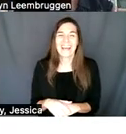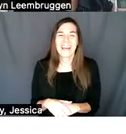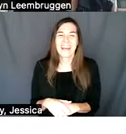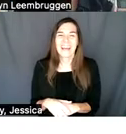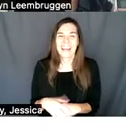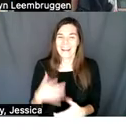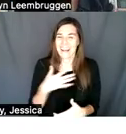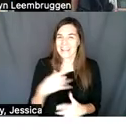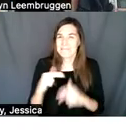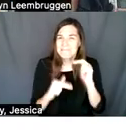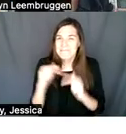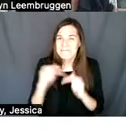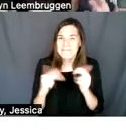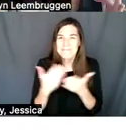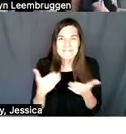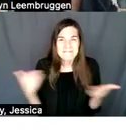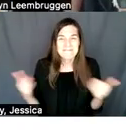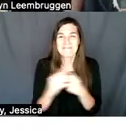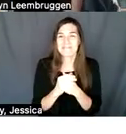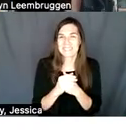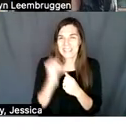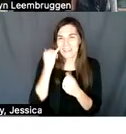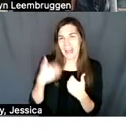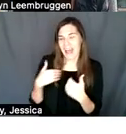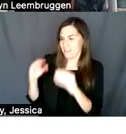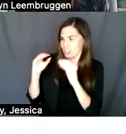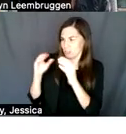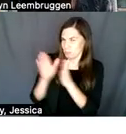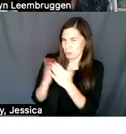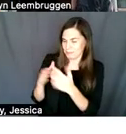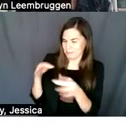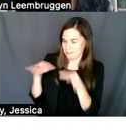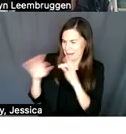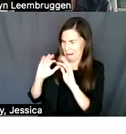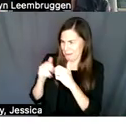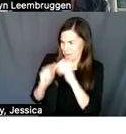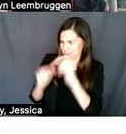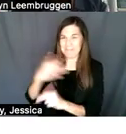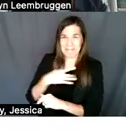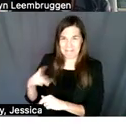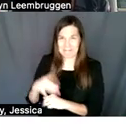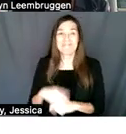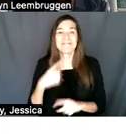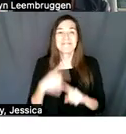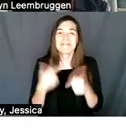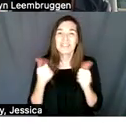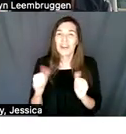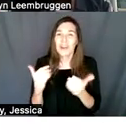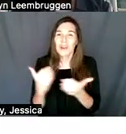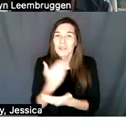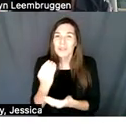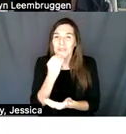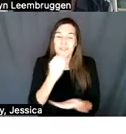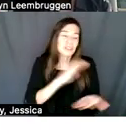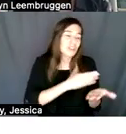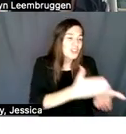I like building things when there's instruction manuals. And I also like trying new foods, whether that's cooking new foods